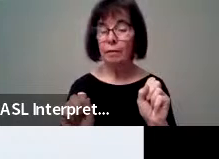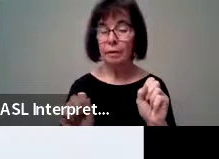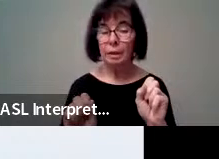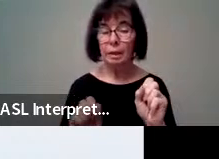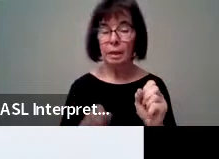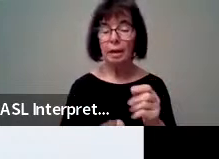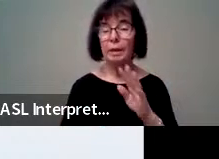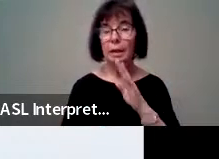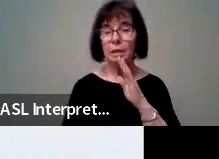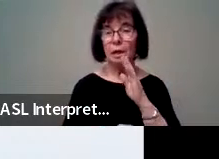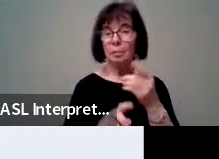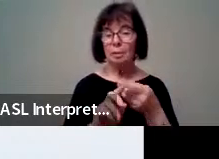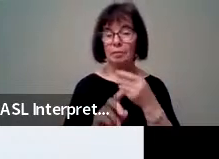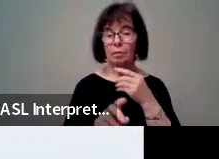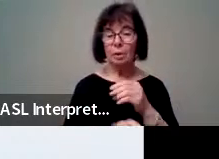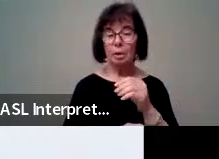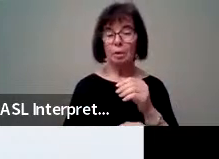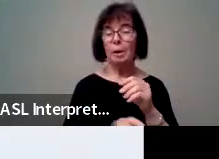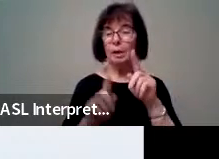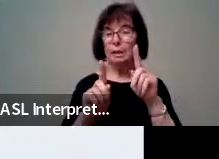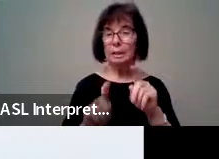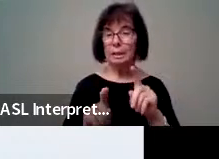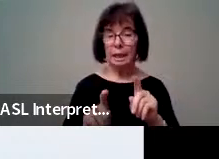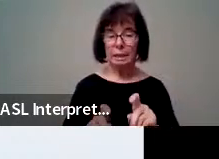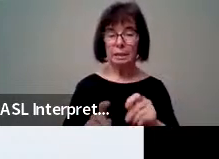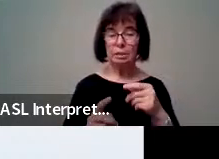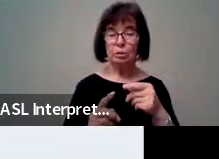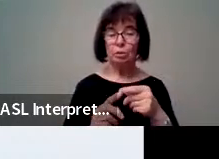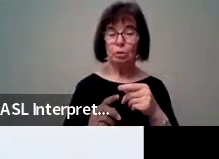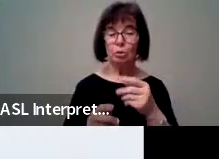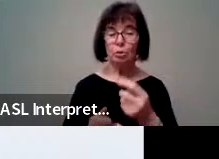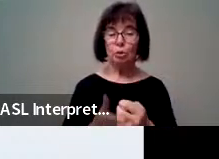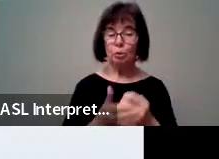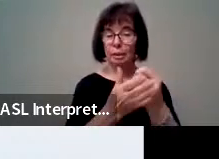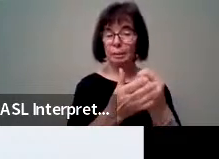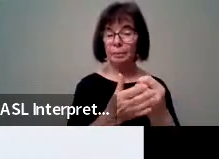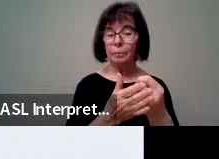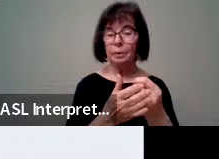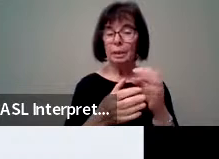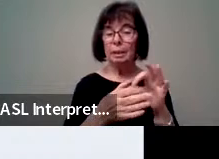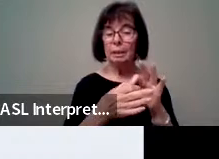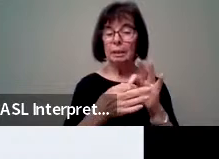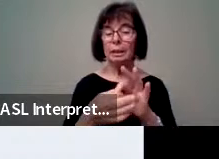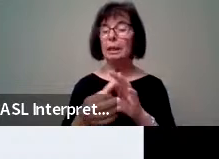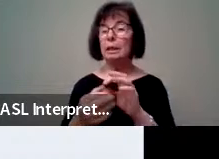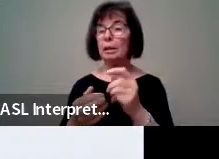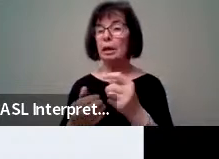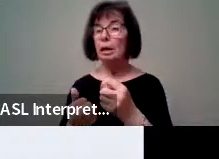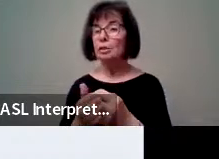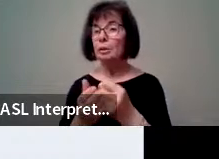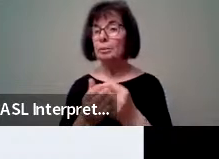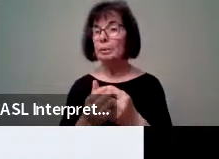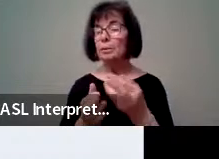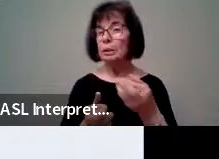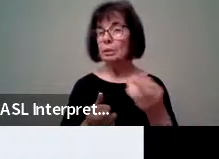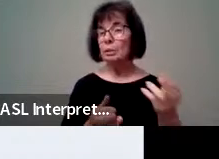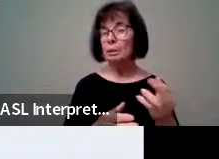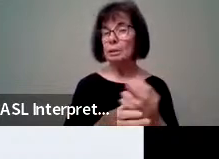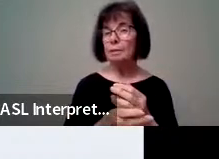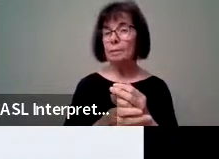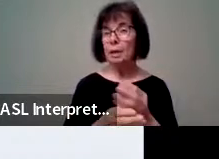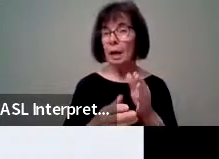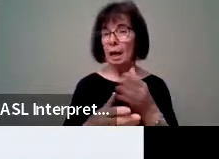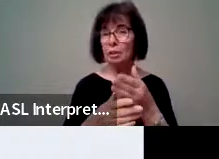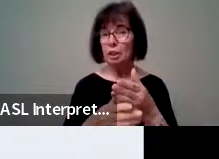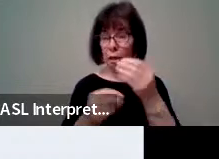to Treat pilot program that we're hoping to launch soon, which we'll share more about at our next meeting. So that just